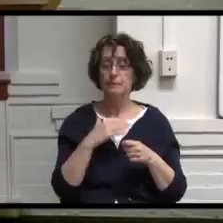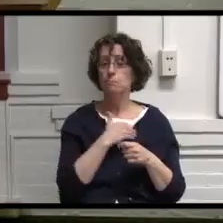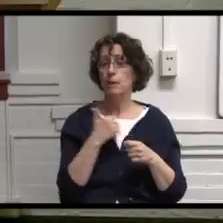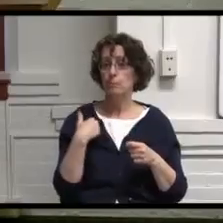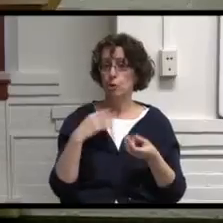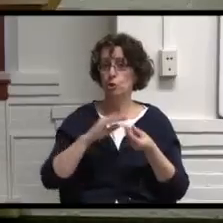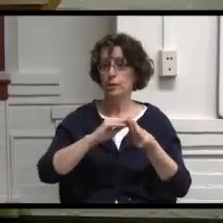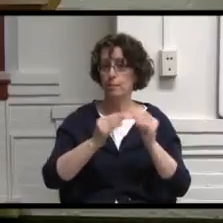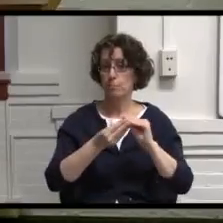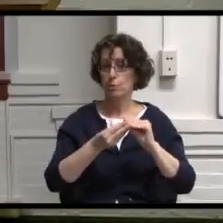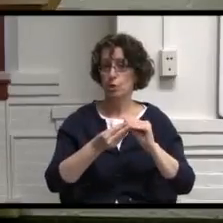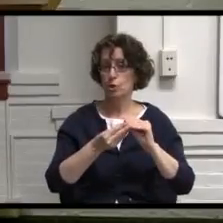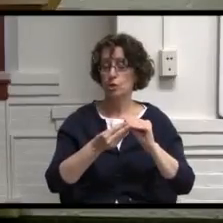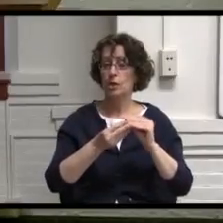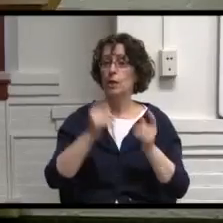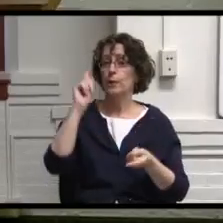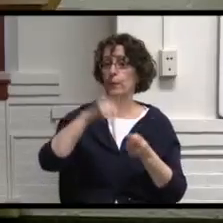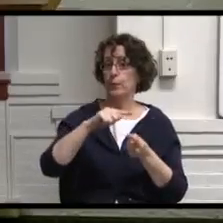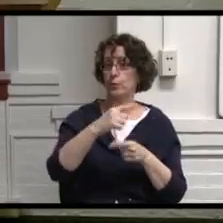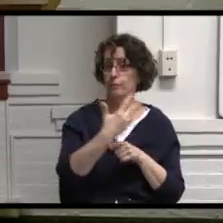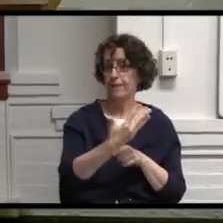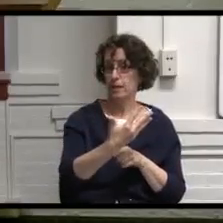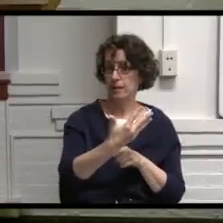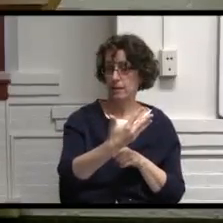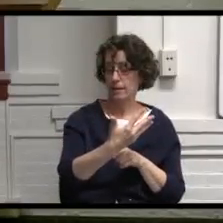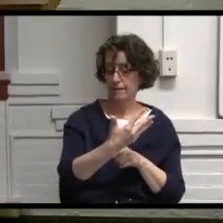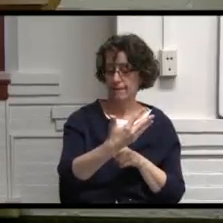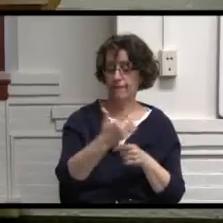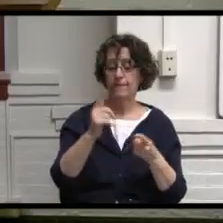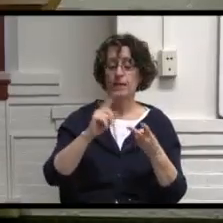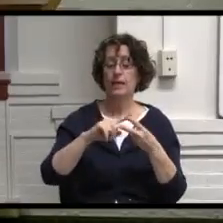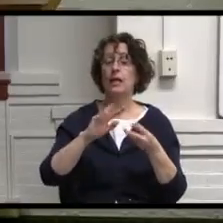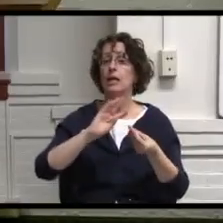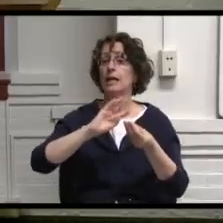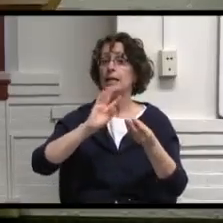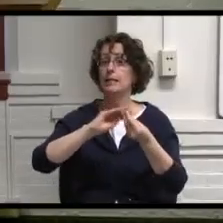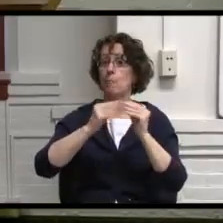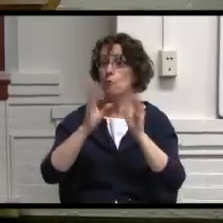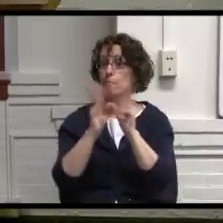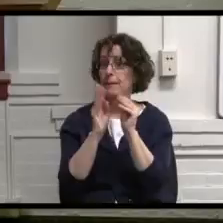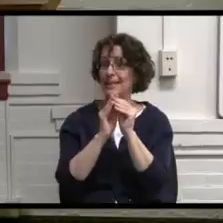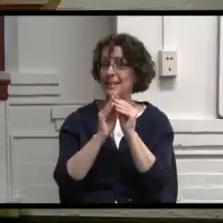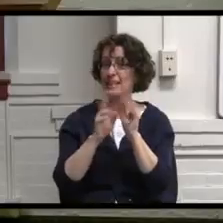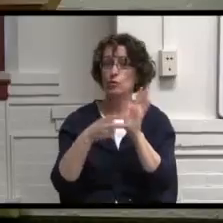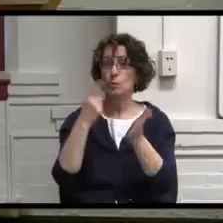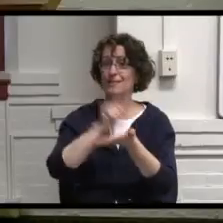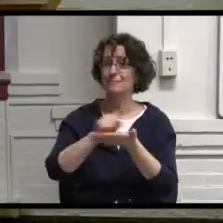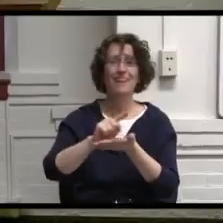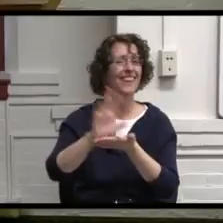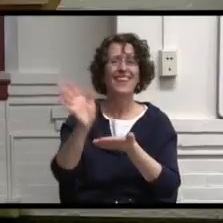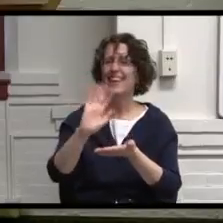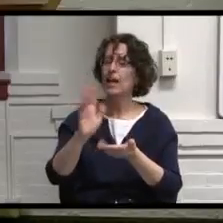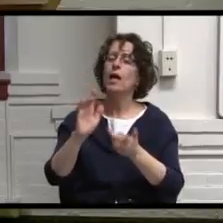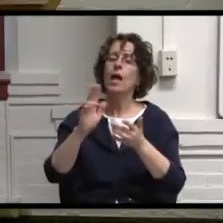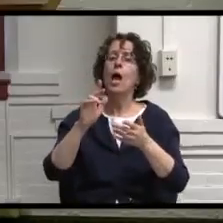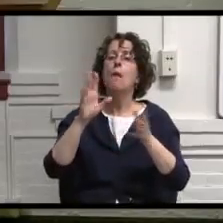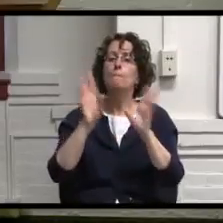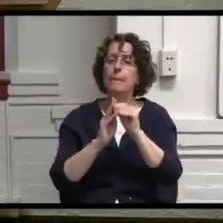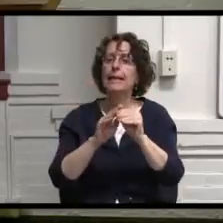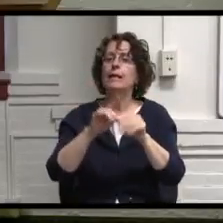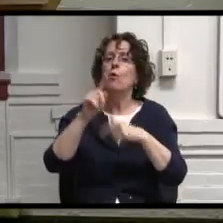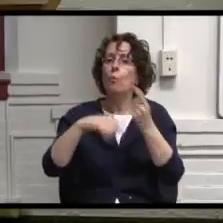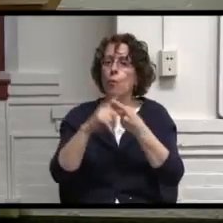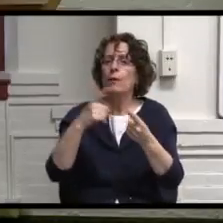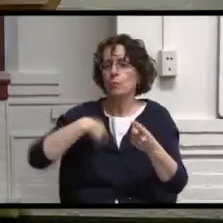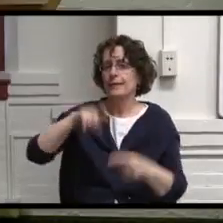5, reduce the number of meetings required from 2 monthly to as needed, and I will assure you that we've not been